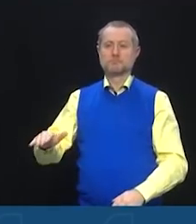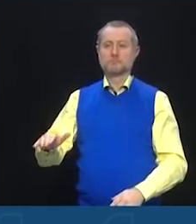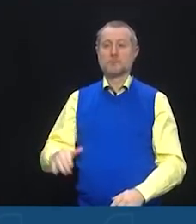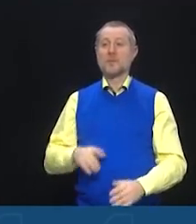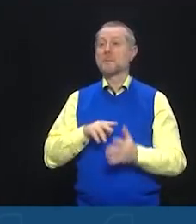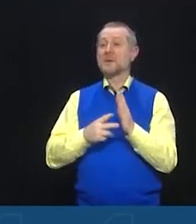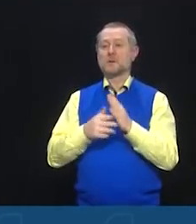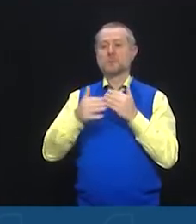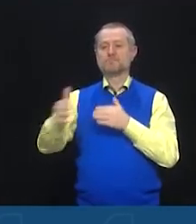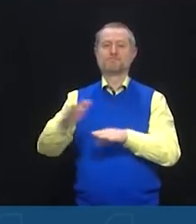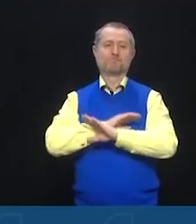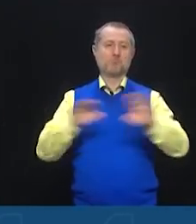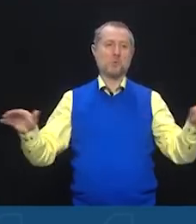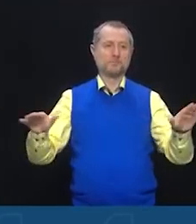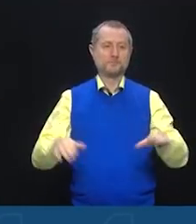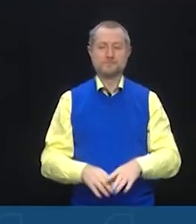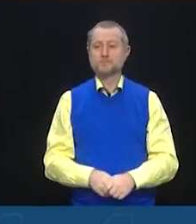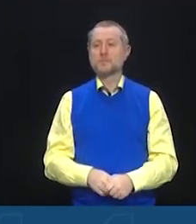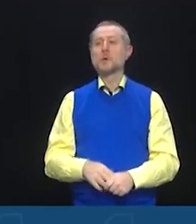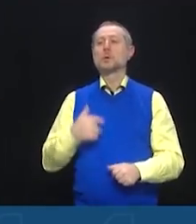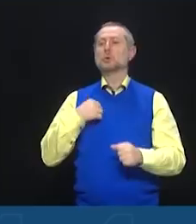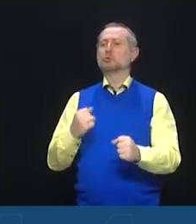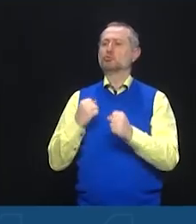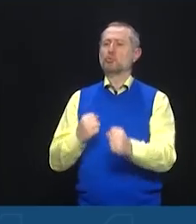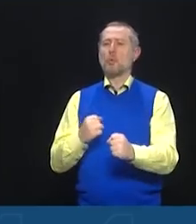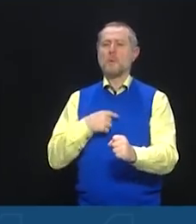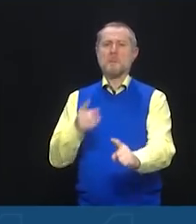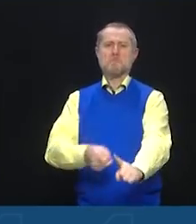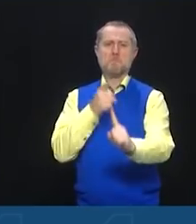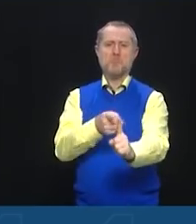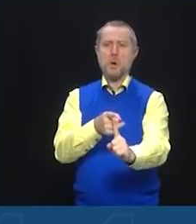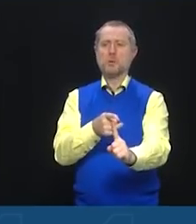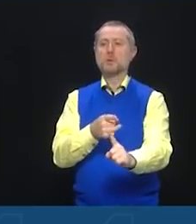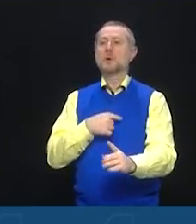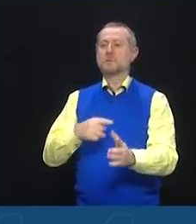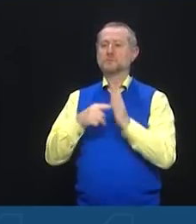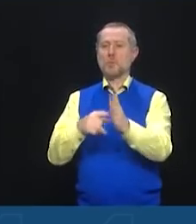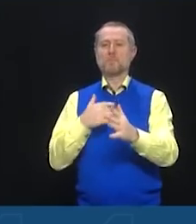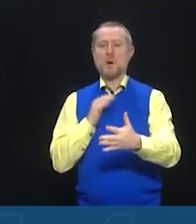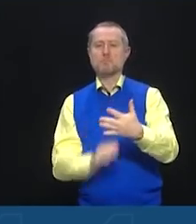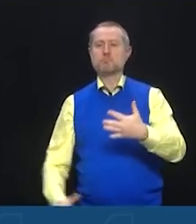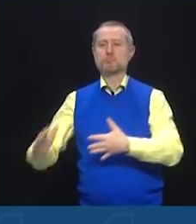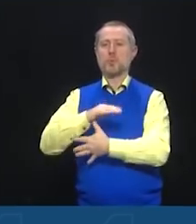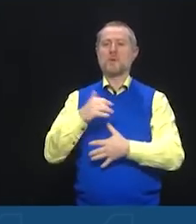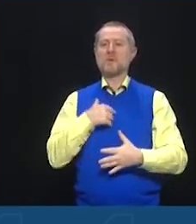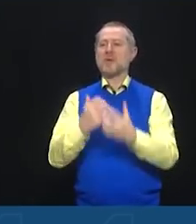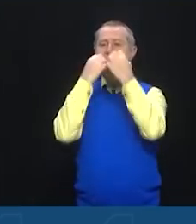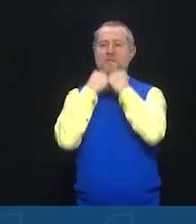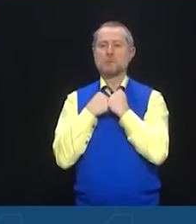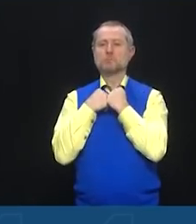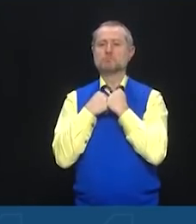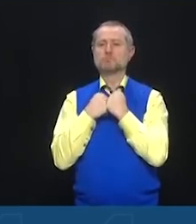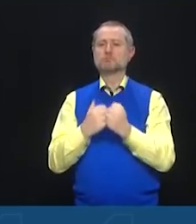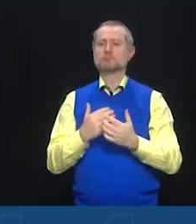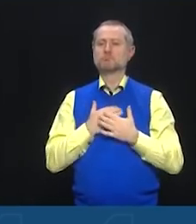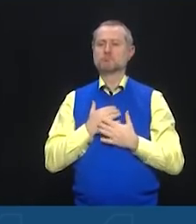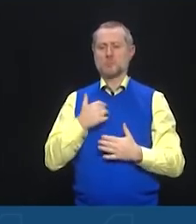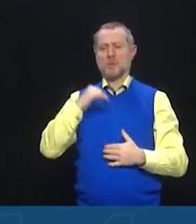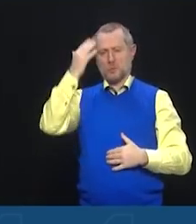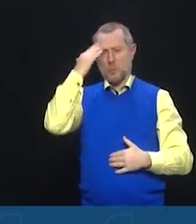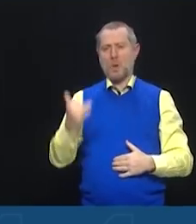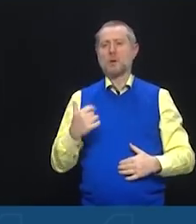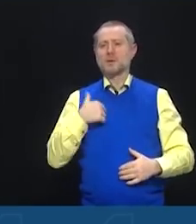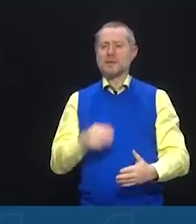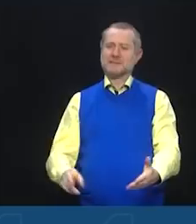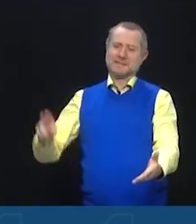investments. This is a strong statement. It is a statement of our priorities. It's a statement of our values. And that's why in the next moment or so, I'm going to be